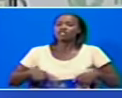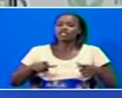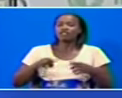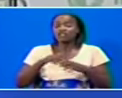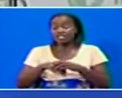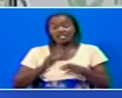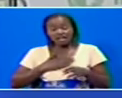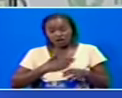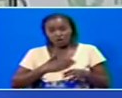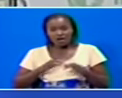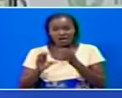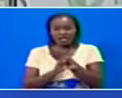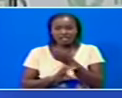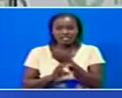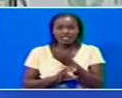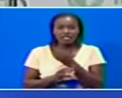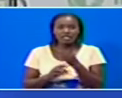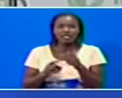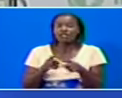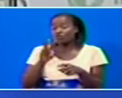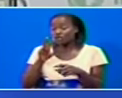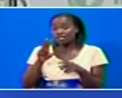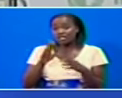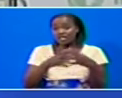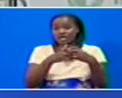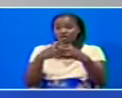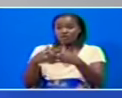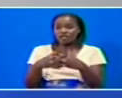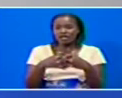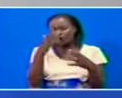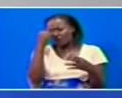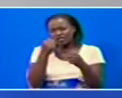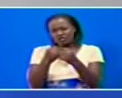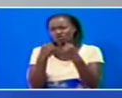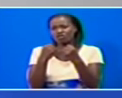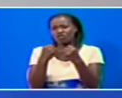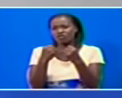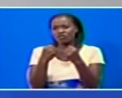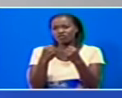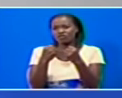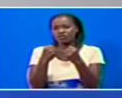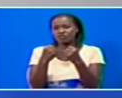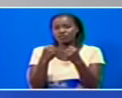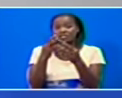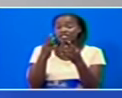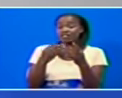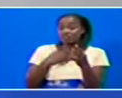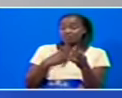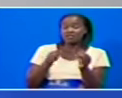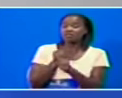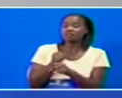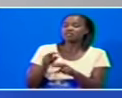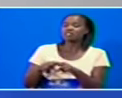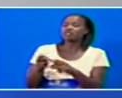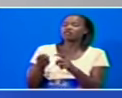countries, right? By doing that, we'll be stronger. Look at the United States. Why is it so strong? If I'm a tech expert, I can move to Silicon Valley,